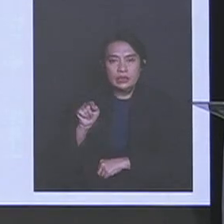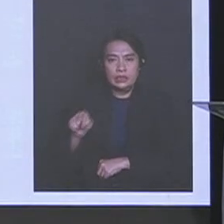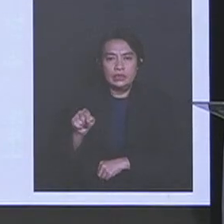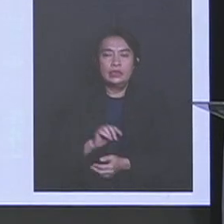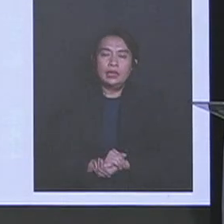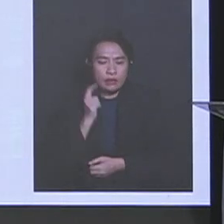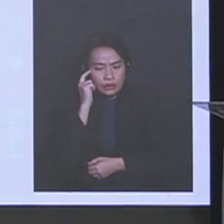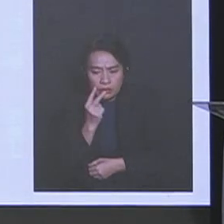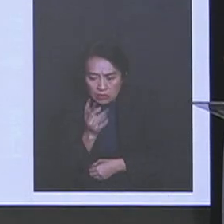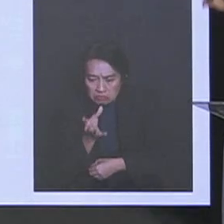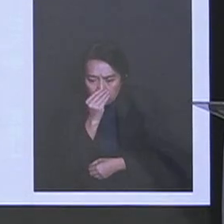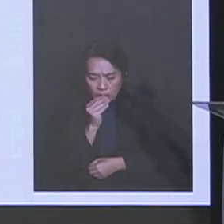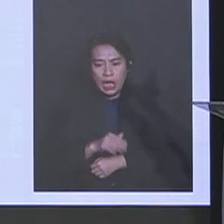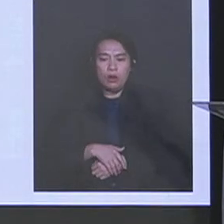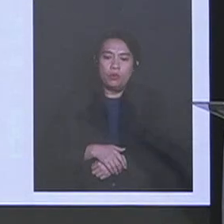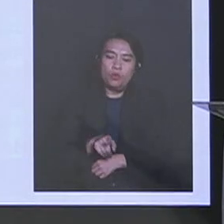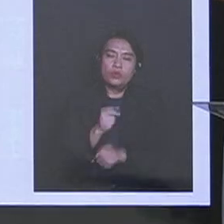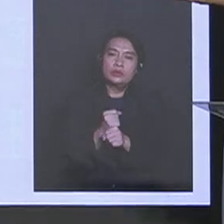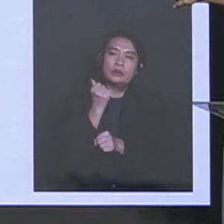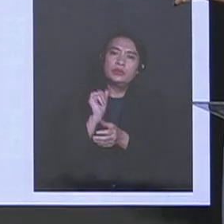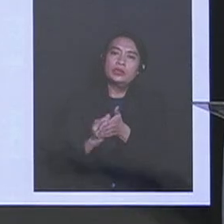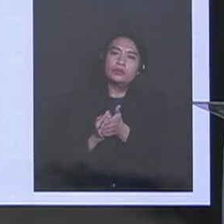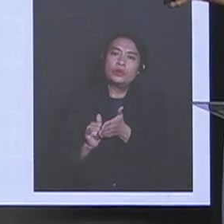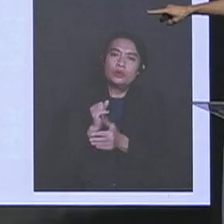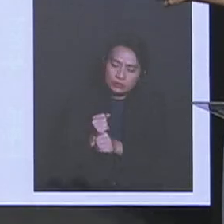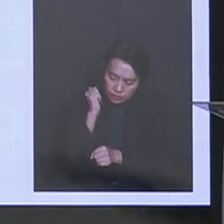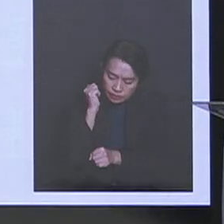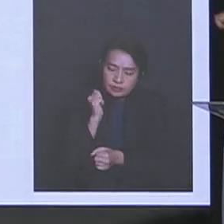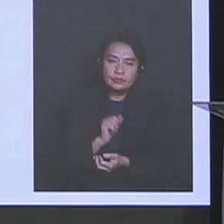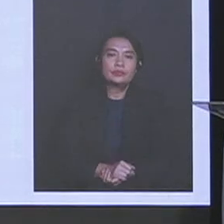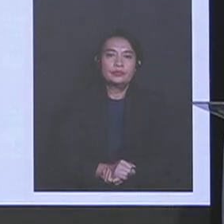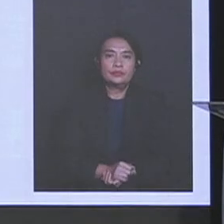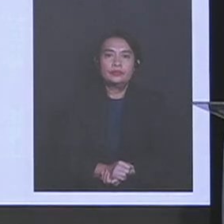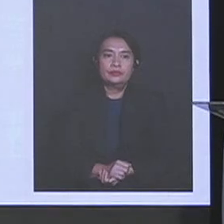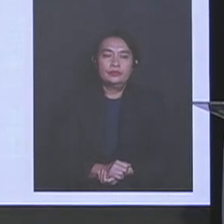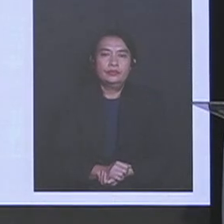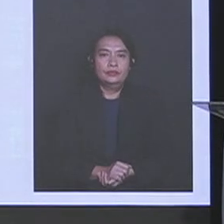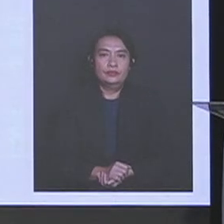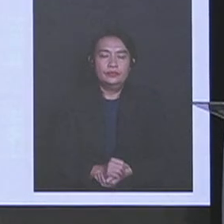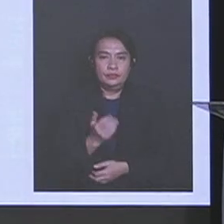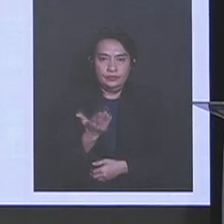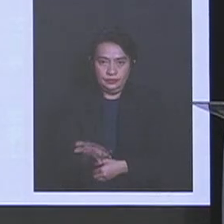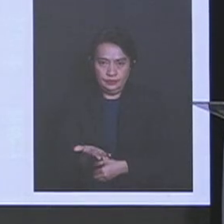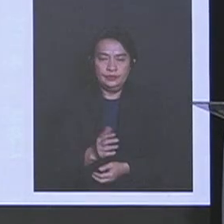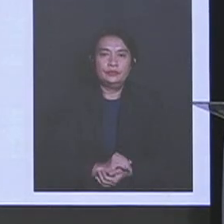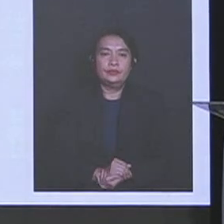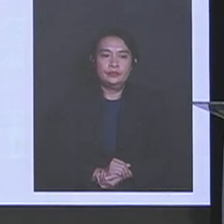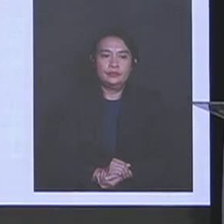We're very active. This is where it's sort of located within the island of Manhattan. If you haven't been